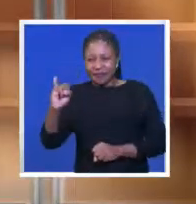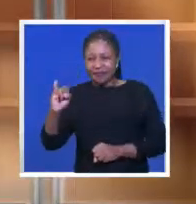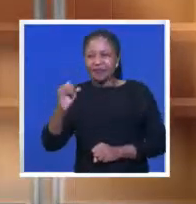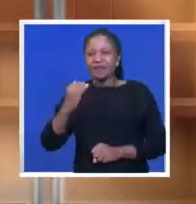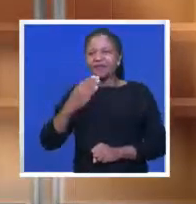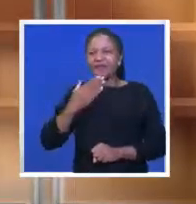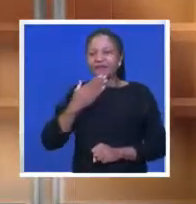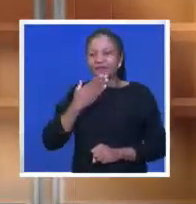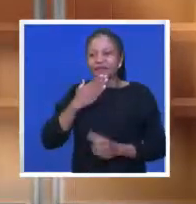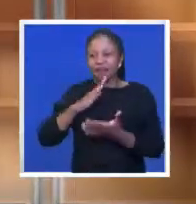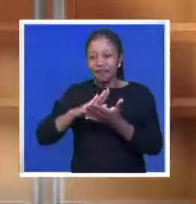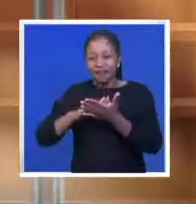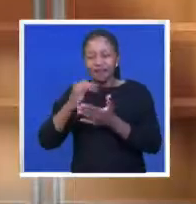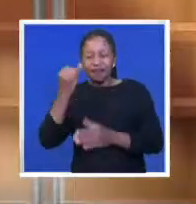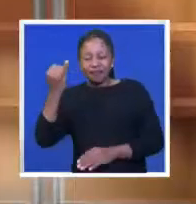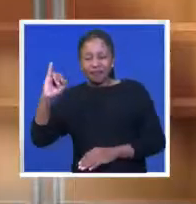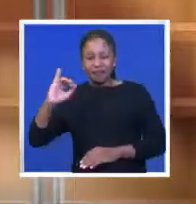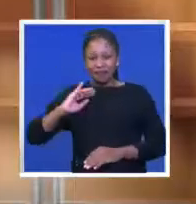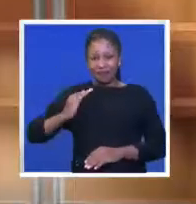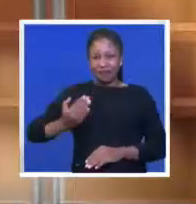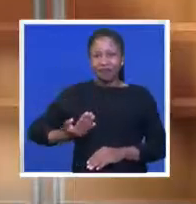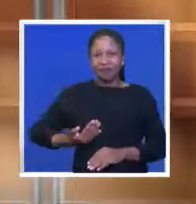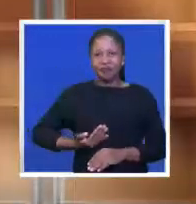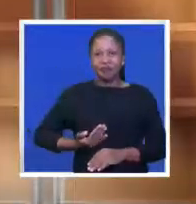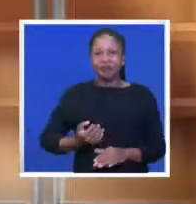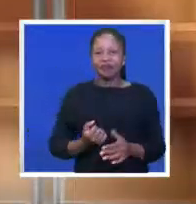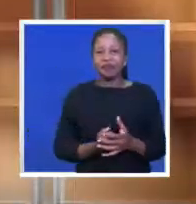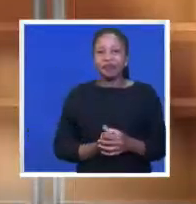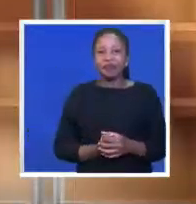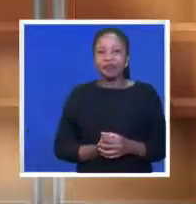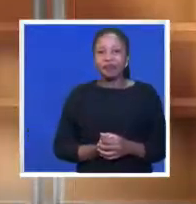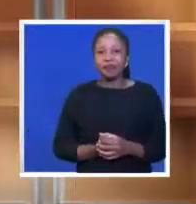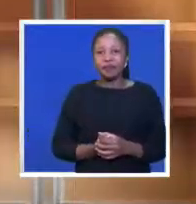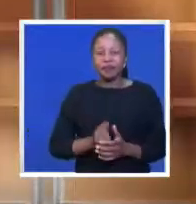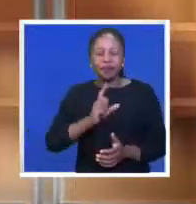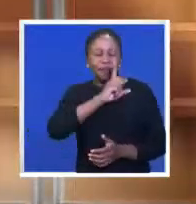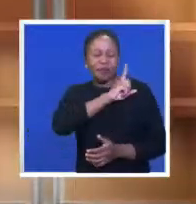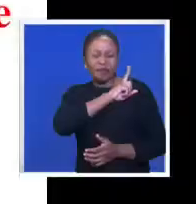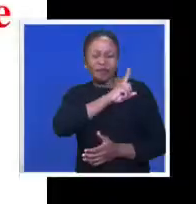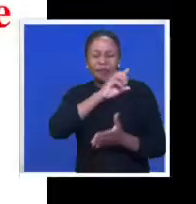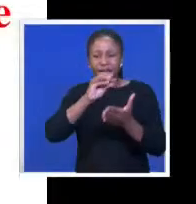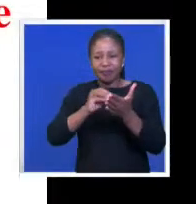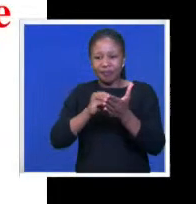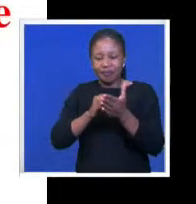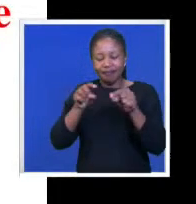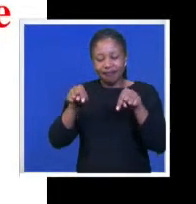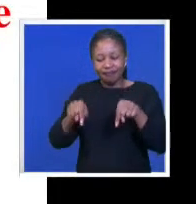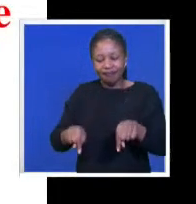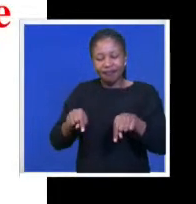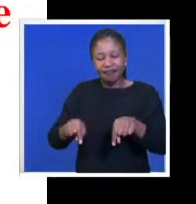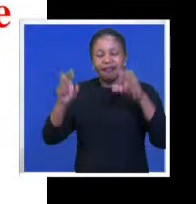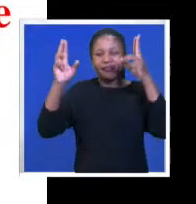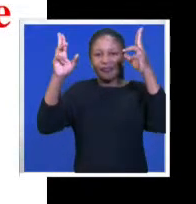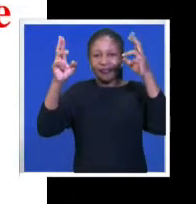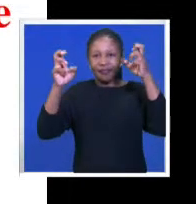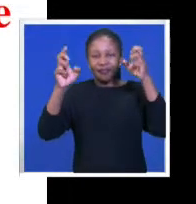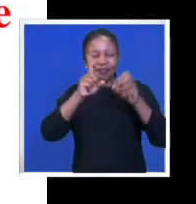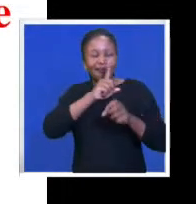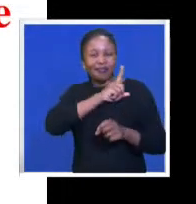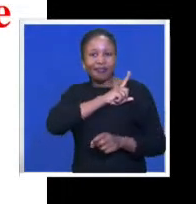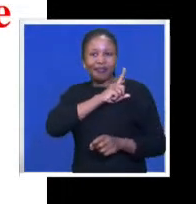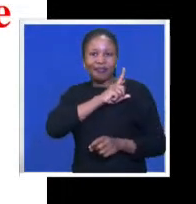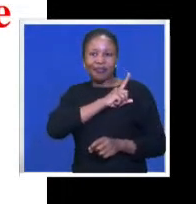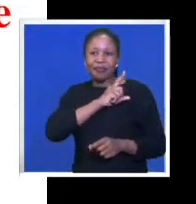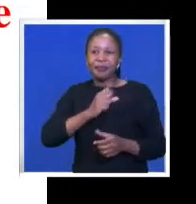So why are we having today's lesson? The rationale behind today's